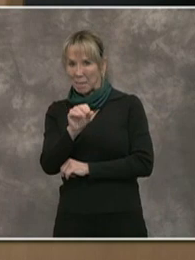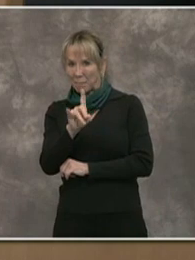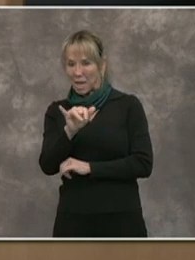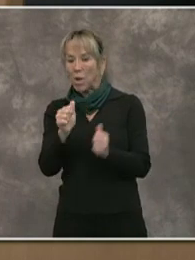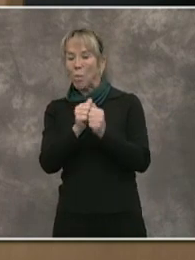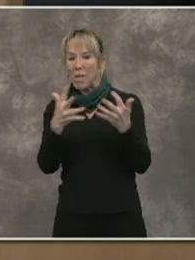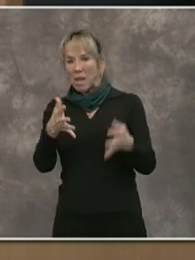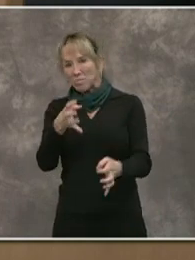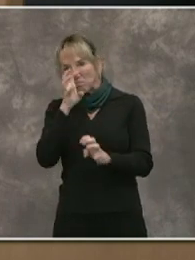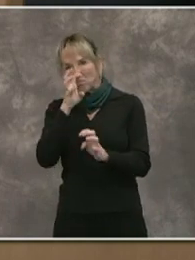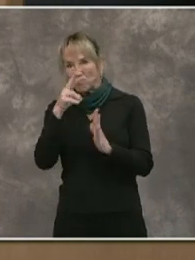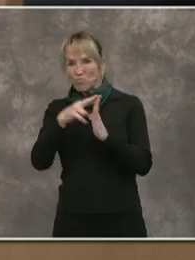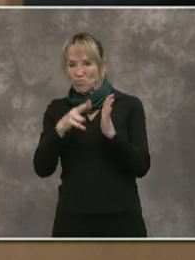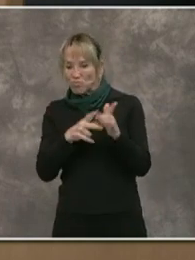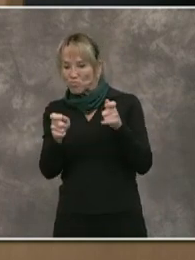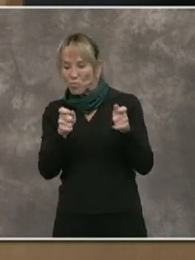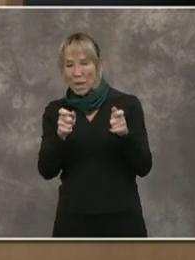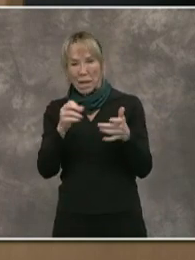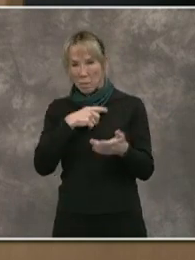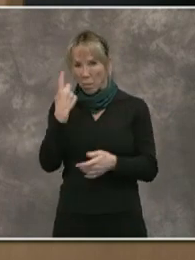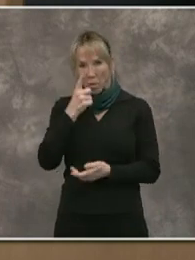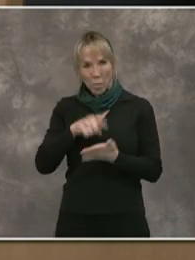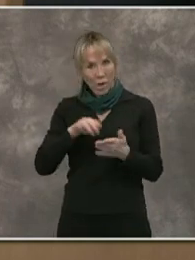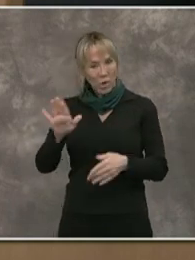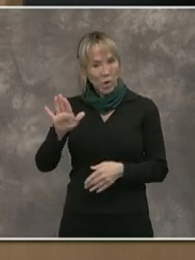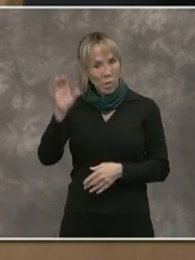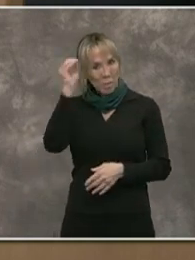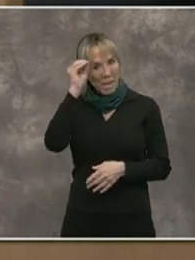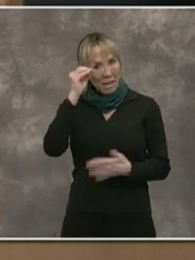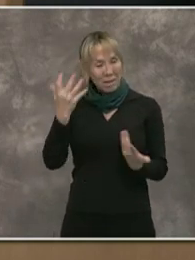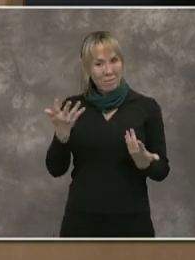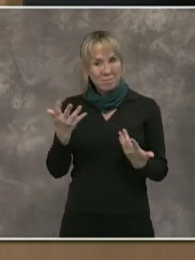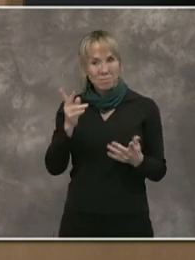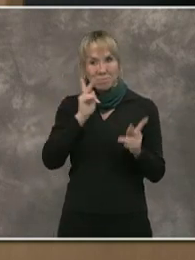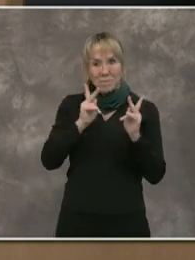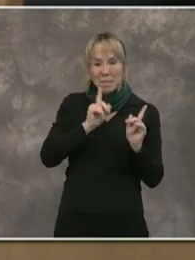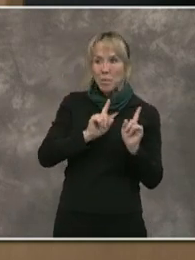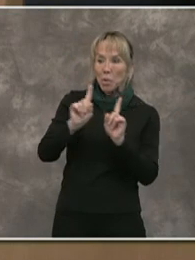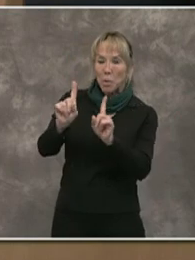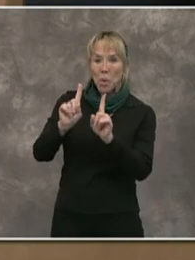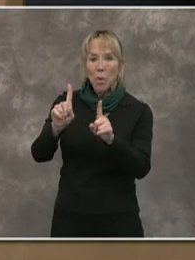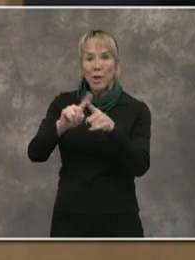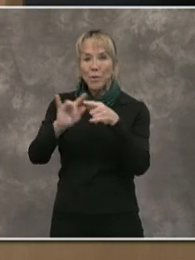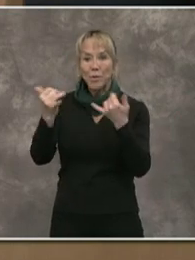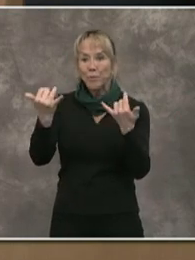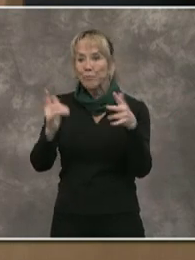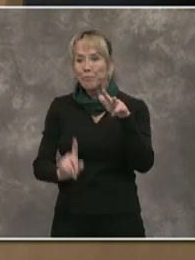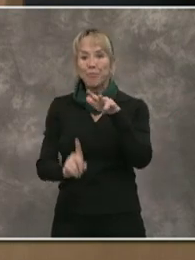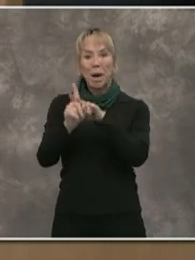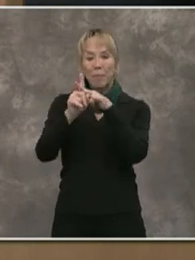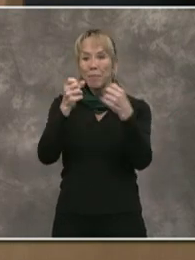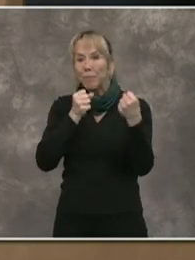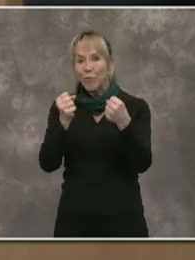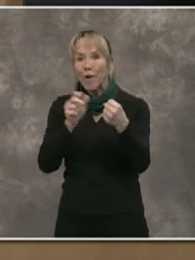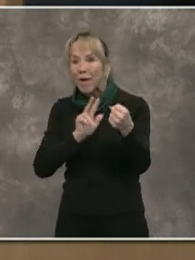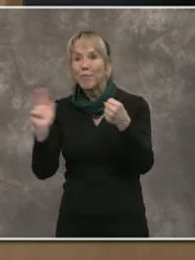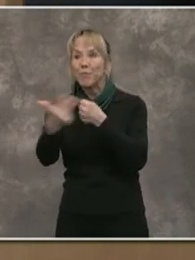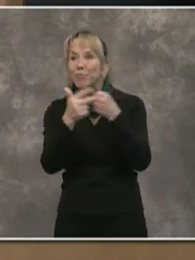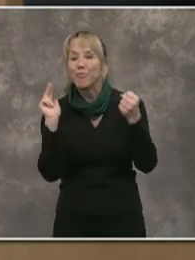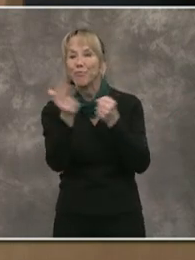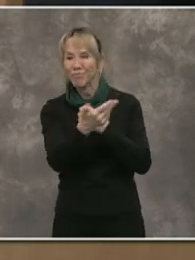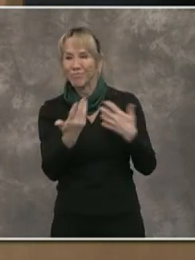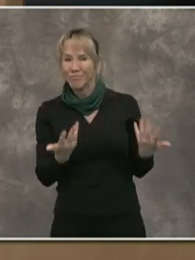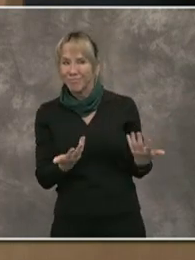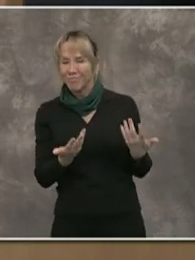what your opinion is in terms of people going to these pop-up drive-through testing sites.